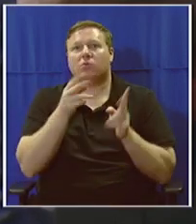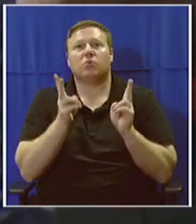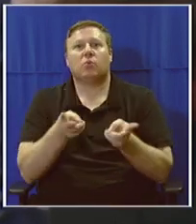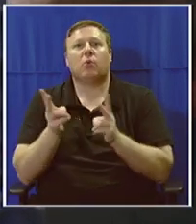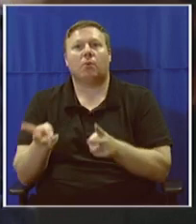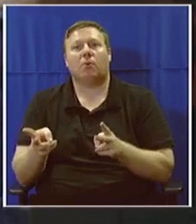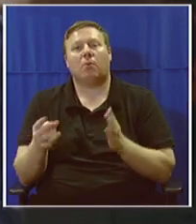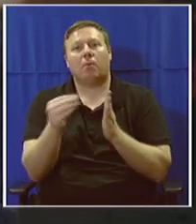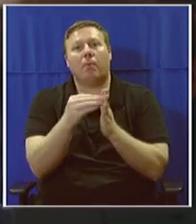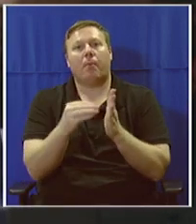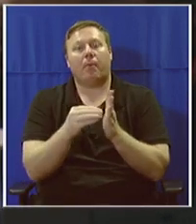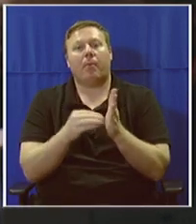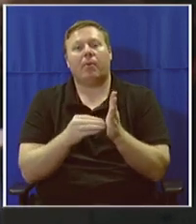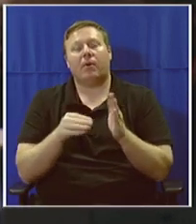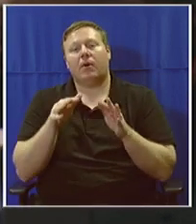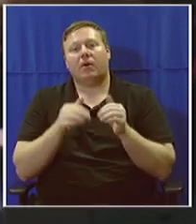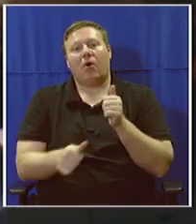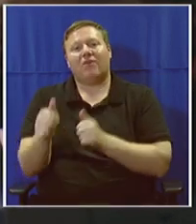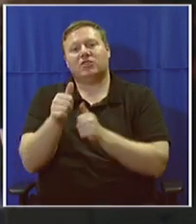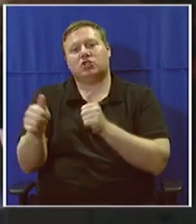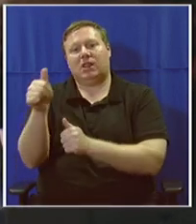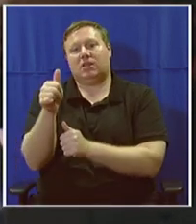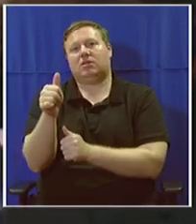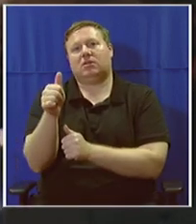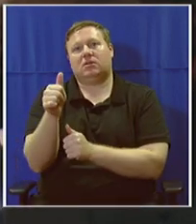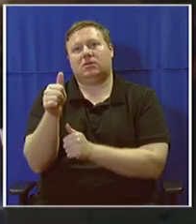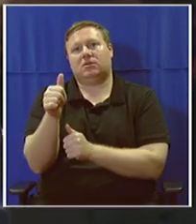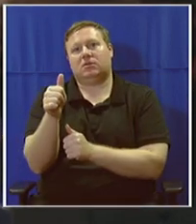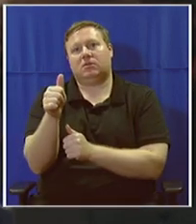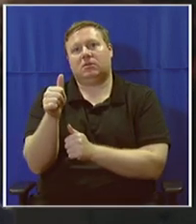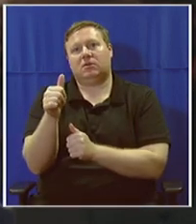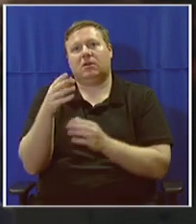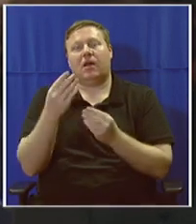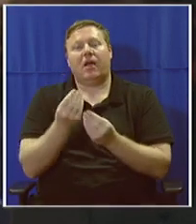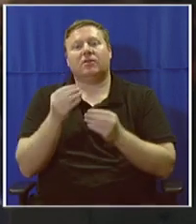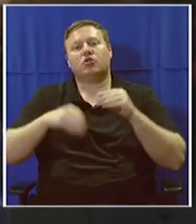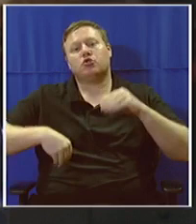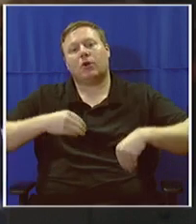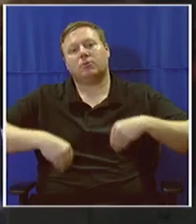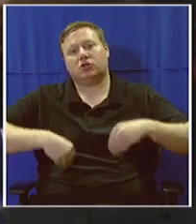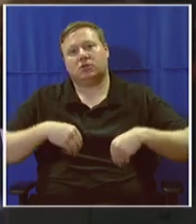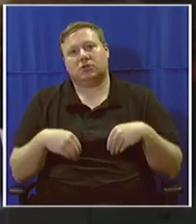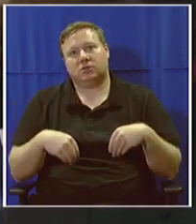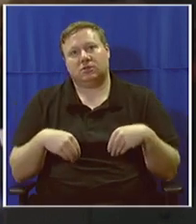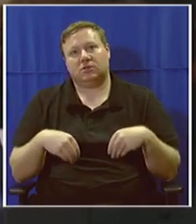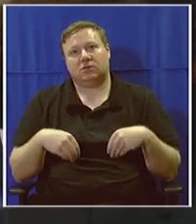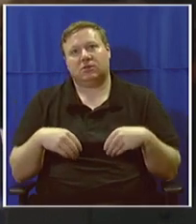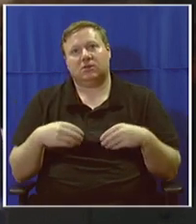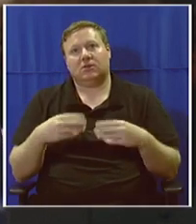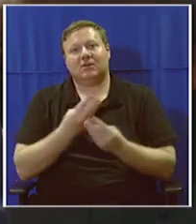appointments of the officials and the overall corruption in